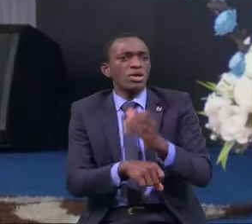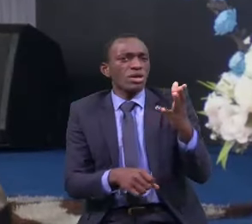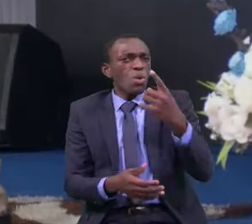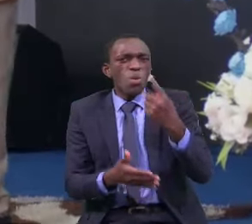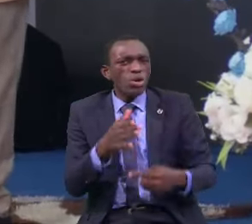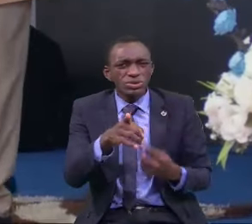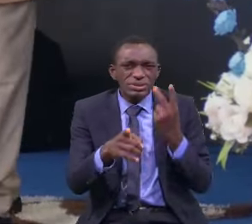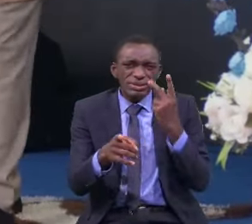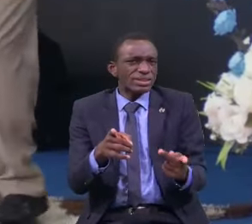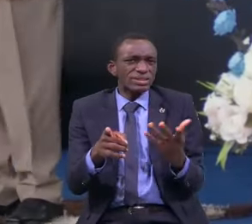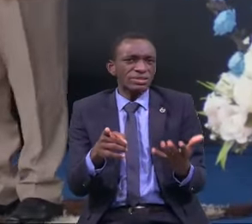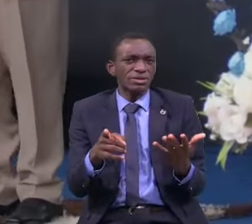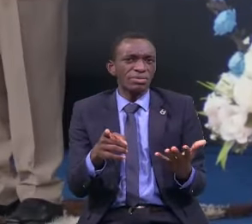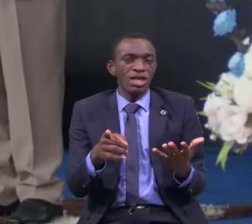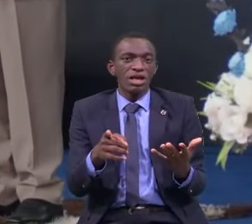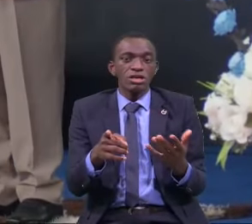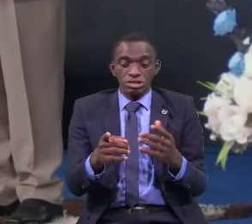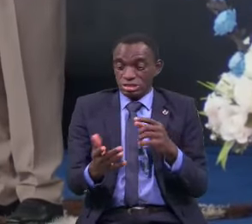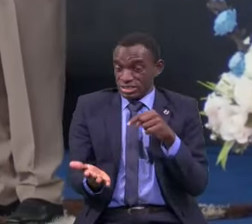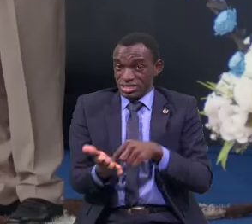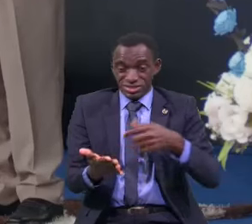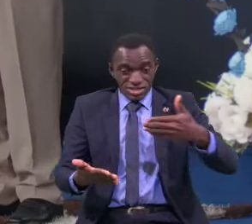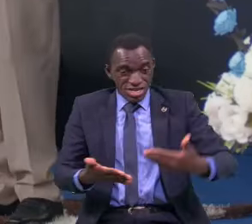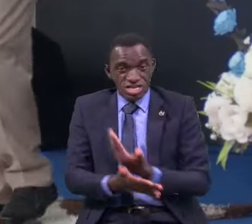What do you see of this new technology?